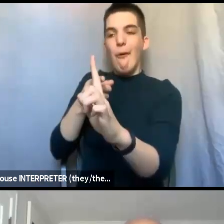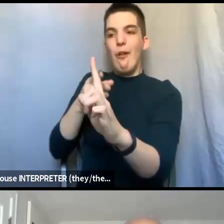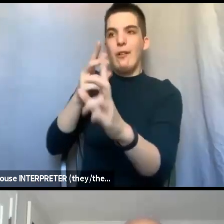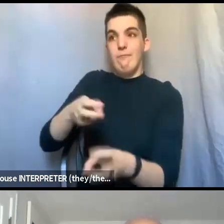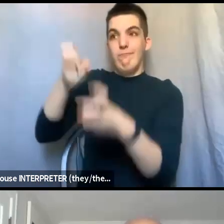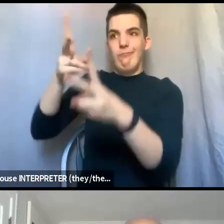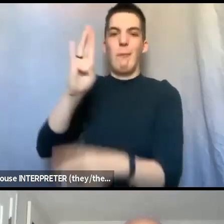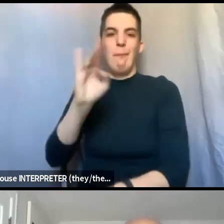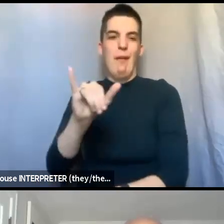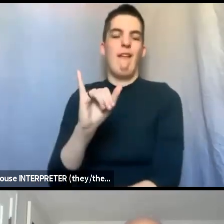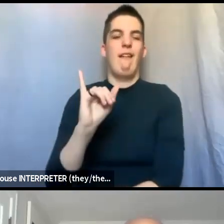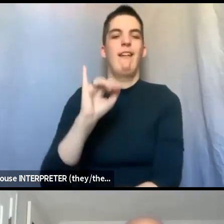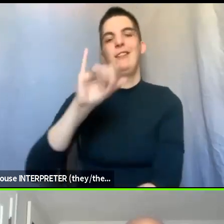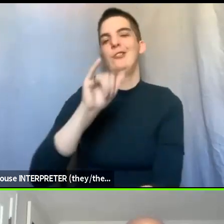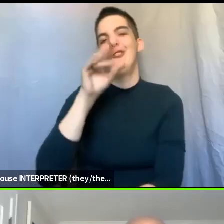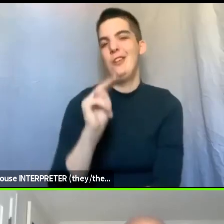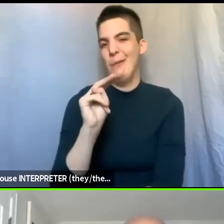saving the world, Sheldon.